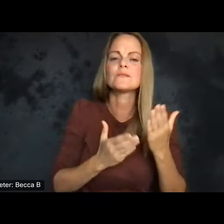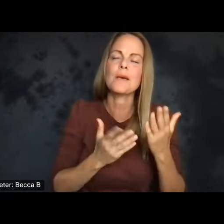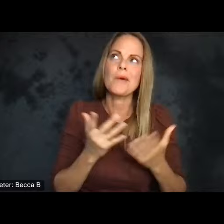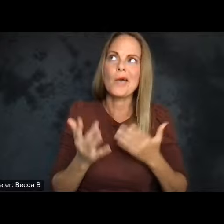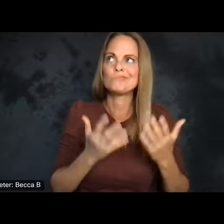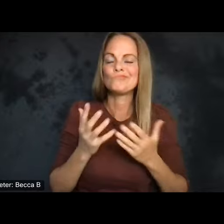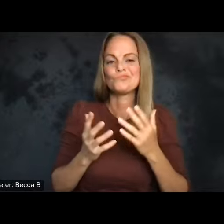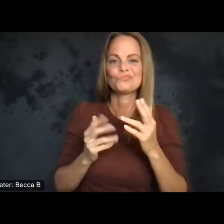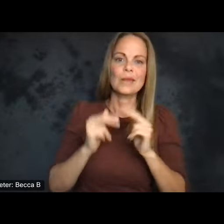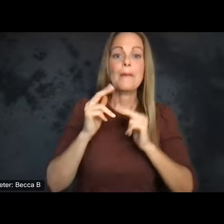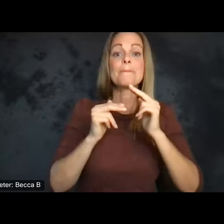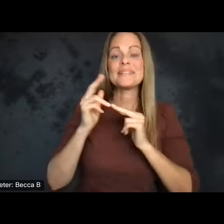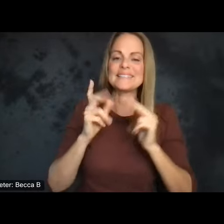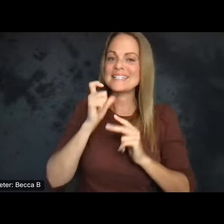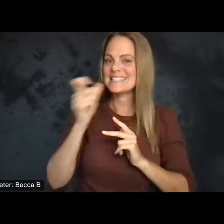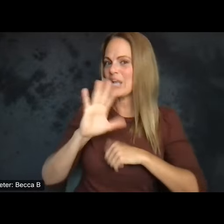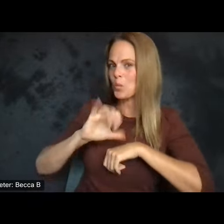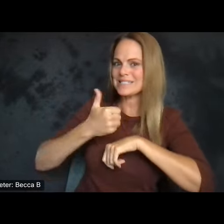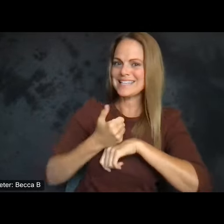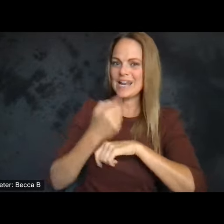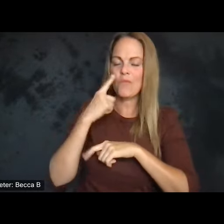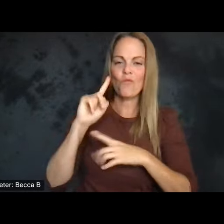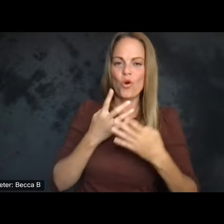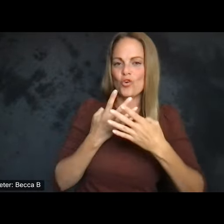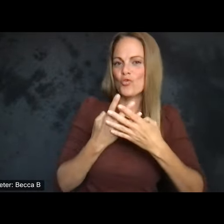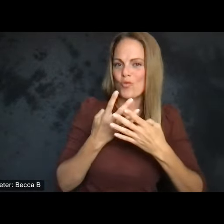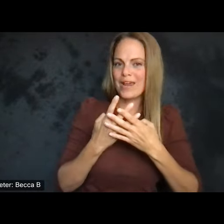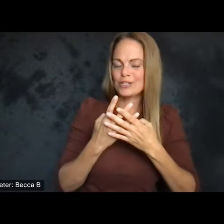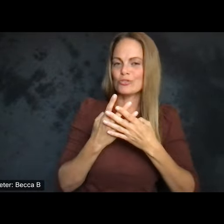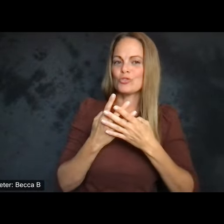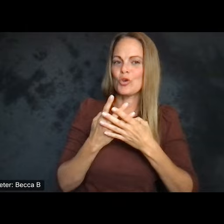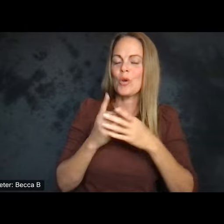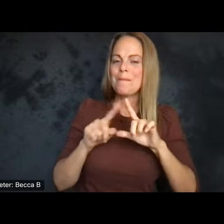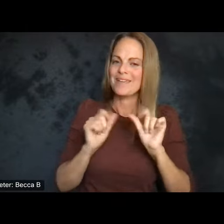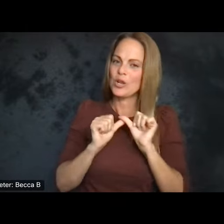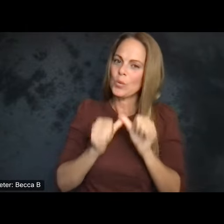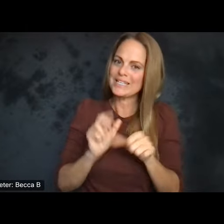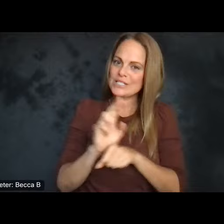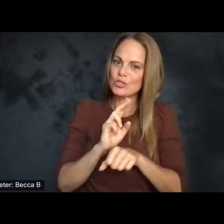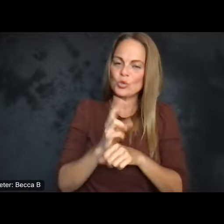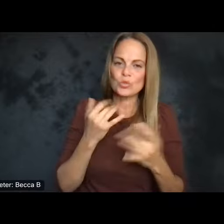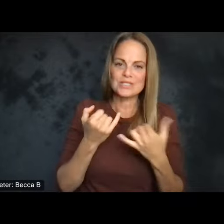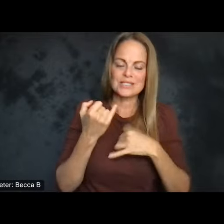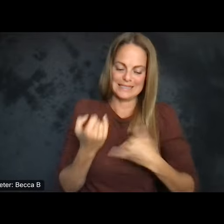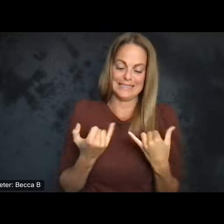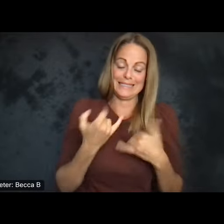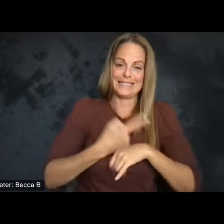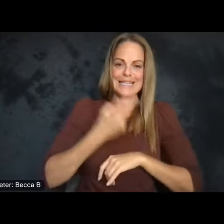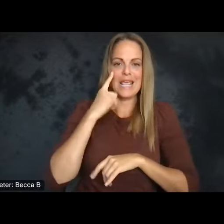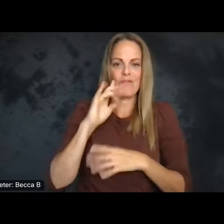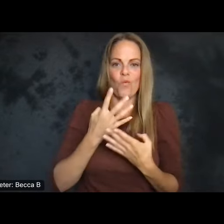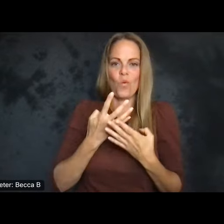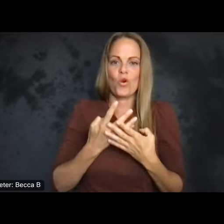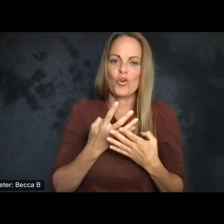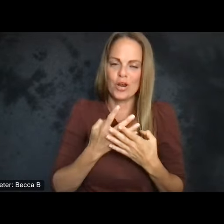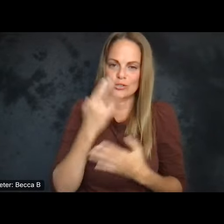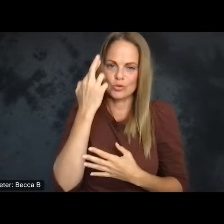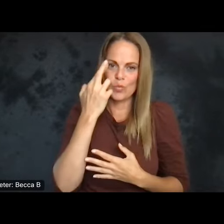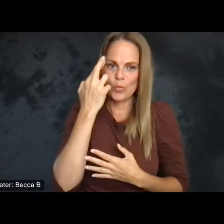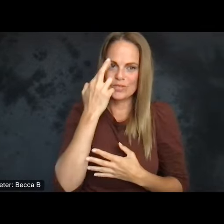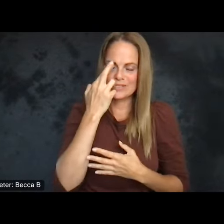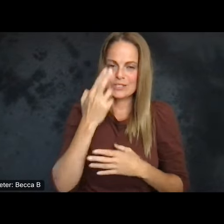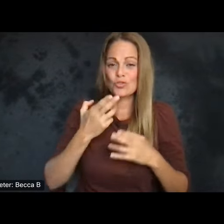buildings, if you will, that were not designed for as correctional institutions, but are continuing to be used today for correctional purposes. In the short term, what we'll have is,